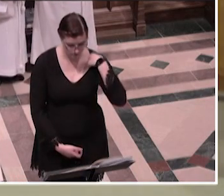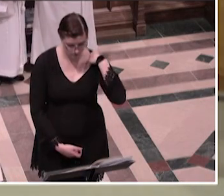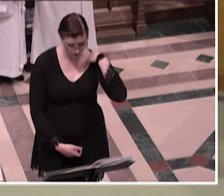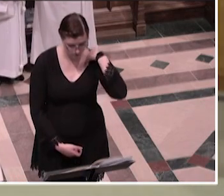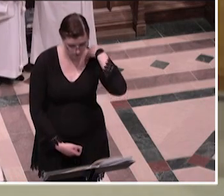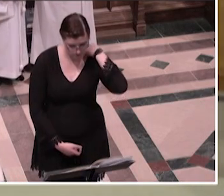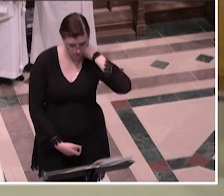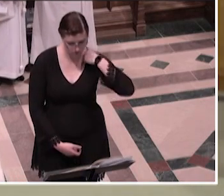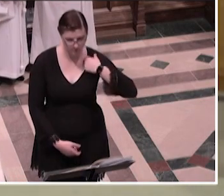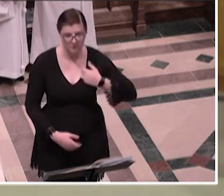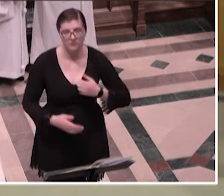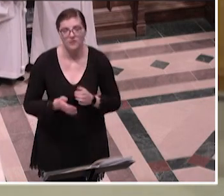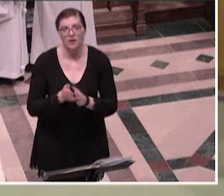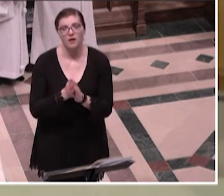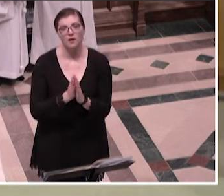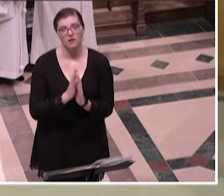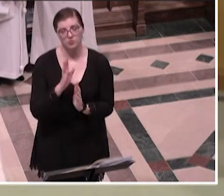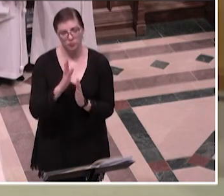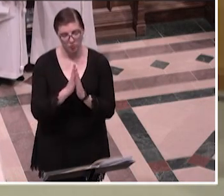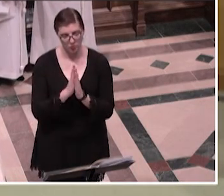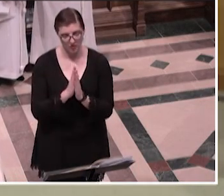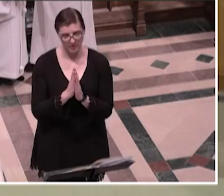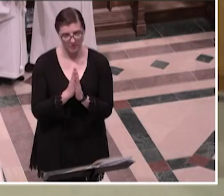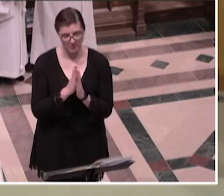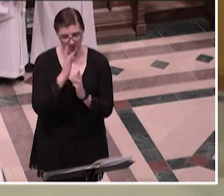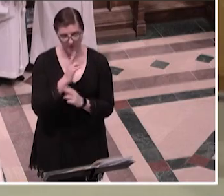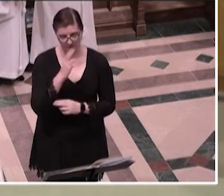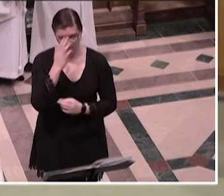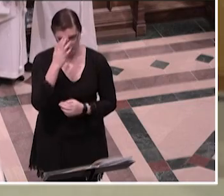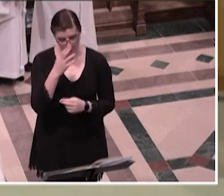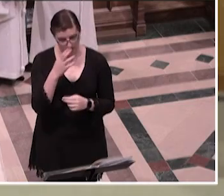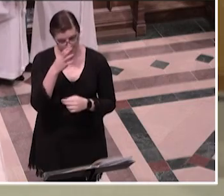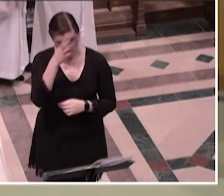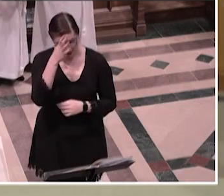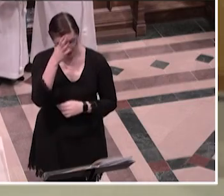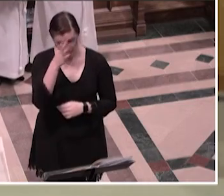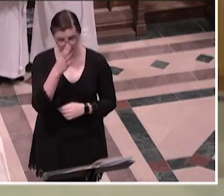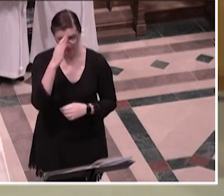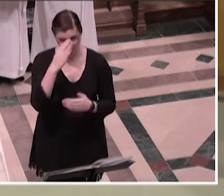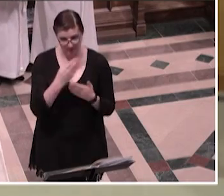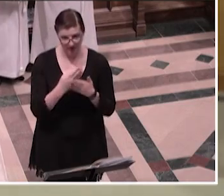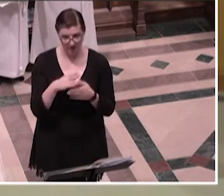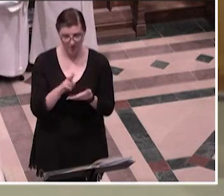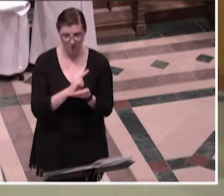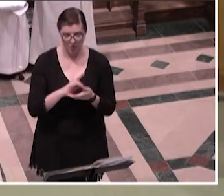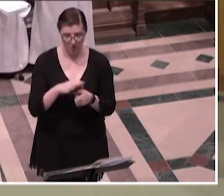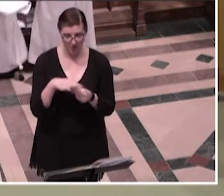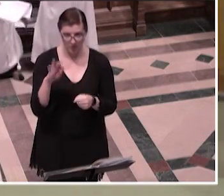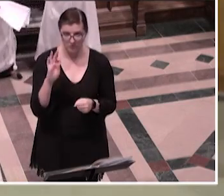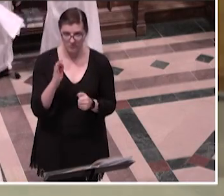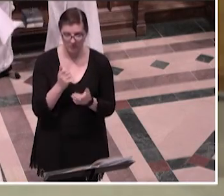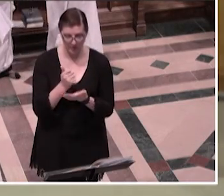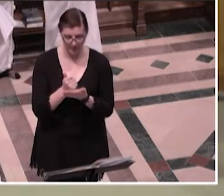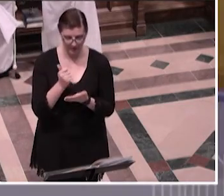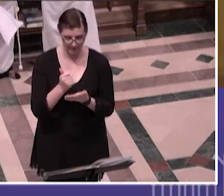I ask your prayers this morning in the name of the Father, the Son, and the Holy Ghost. Amen. Amen.